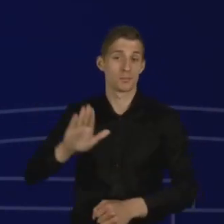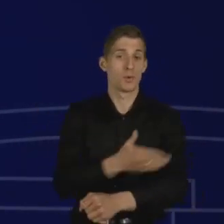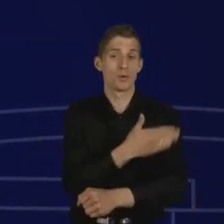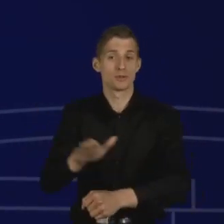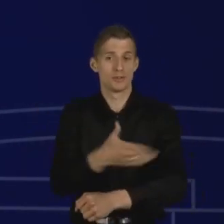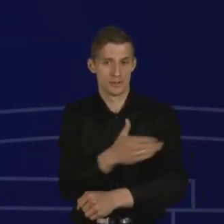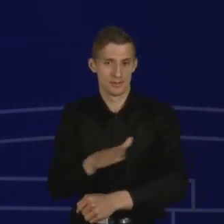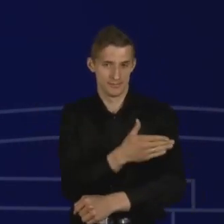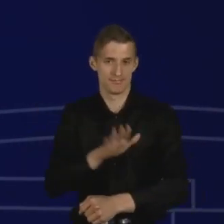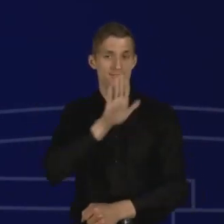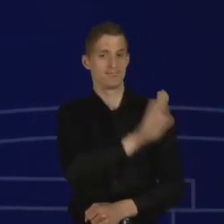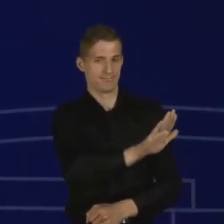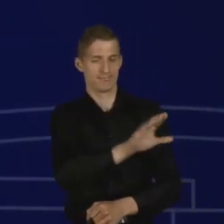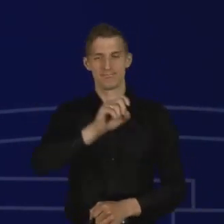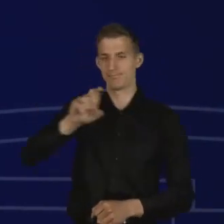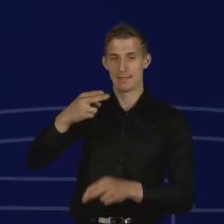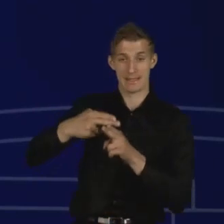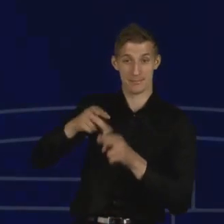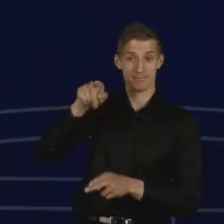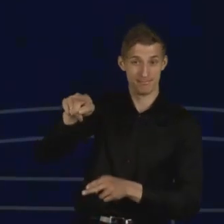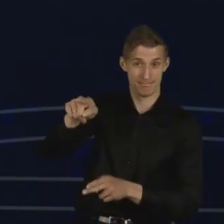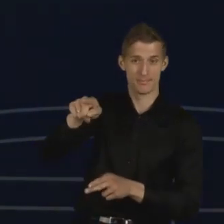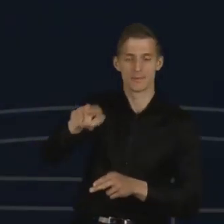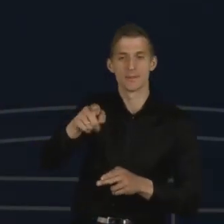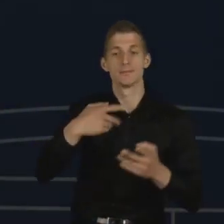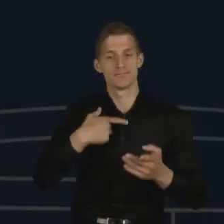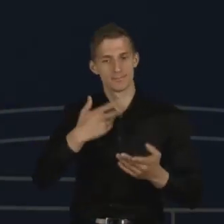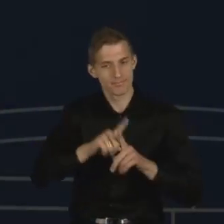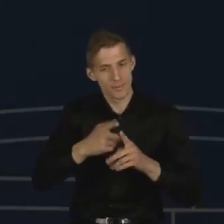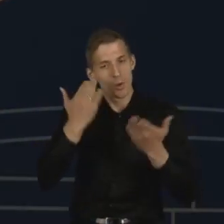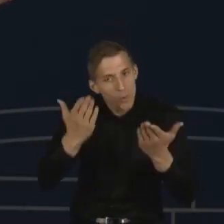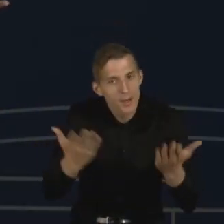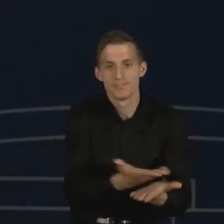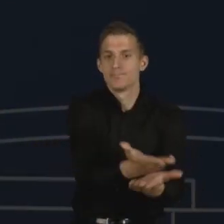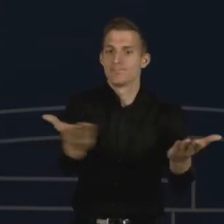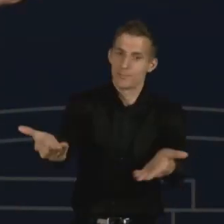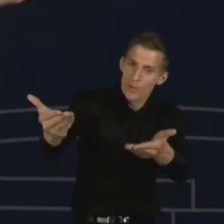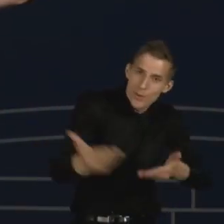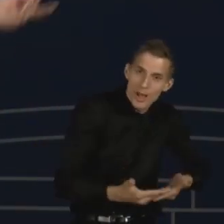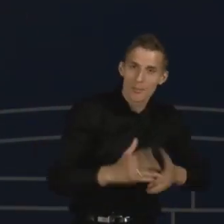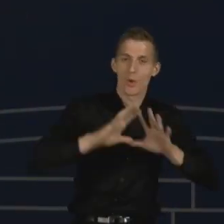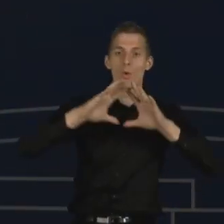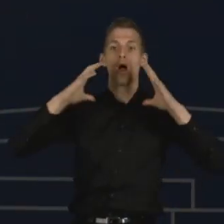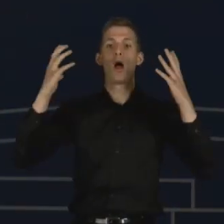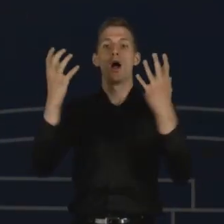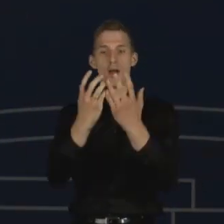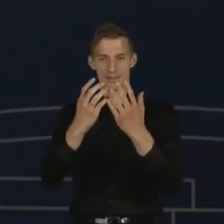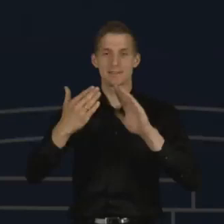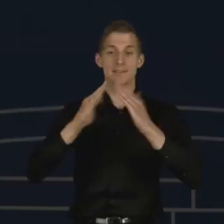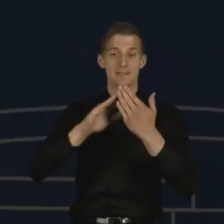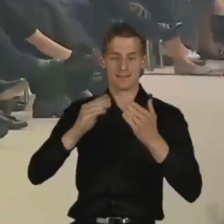to the opening ceremony of the World Urban Forum 11 conference. Witamy w Polsce, witamy w Katowicach.